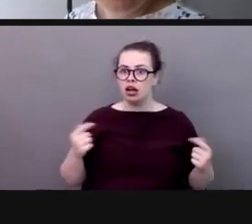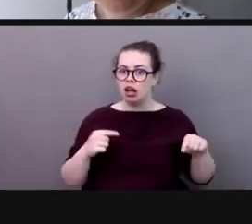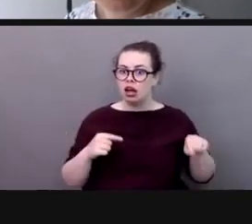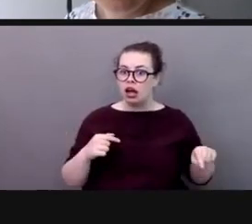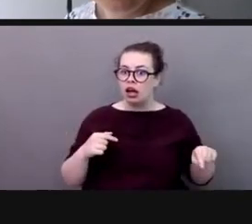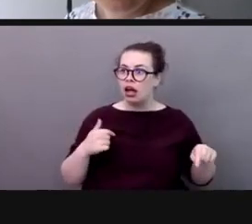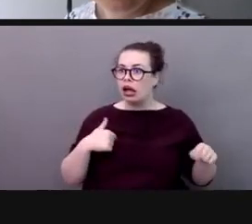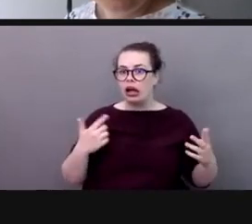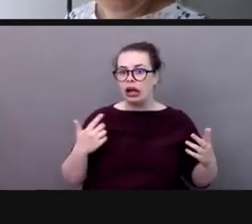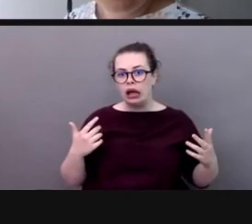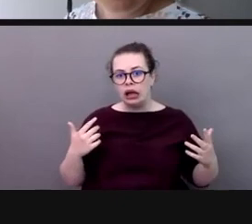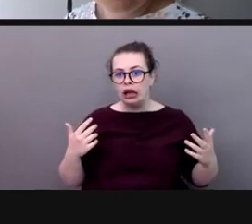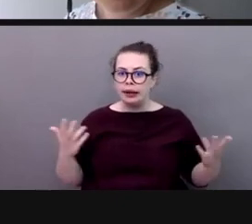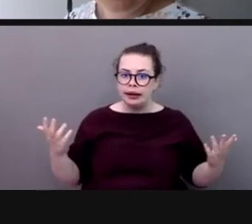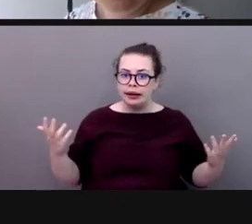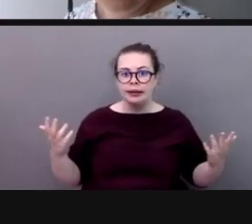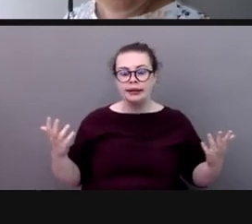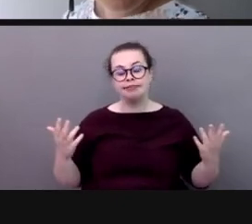but yeah,